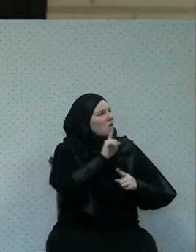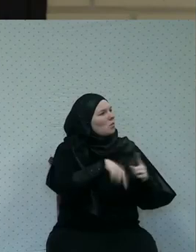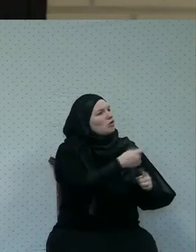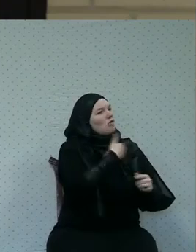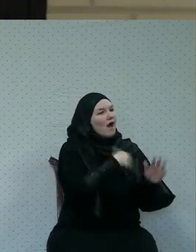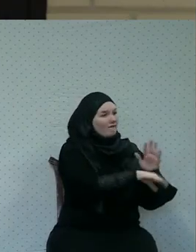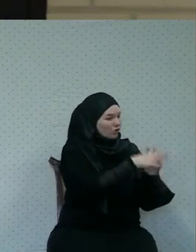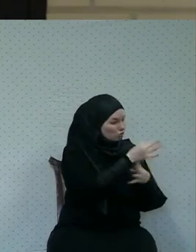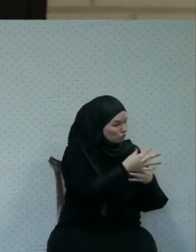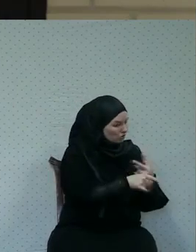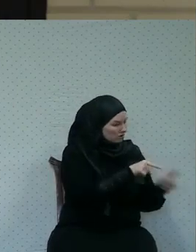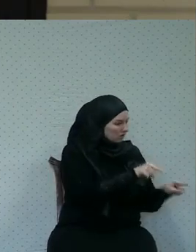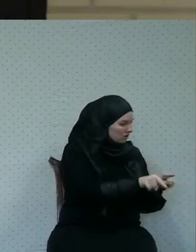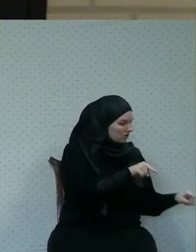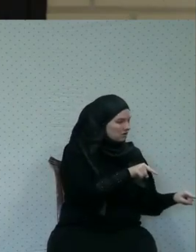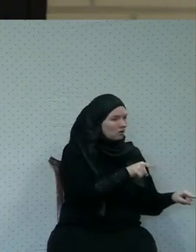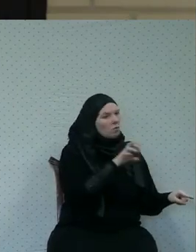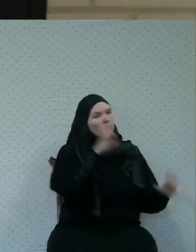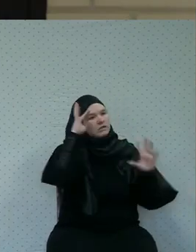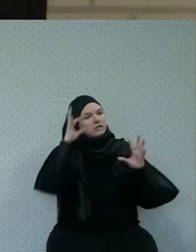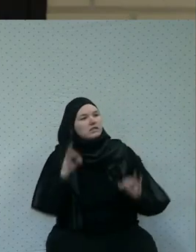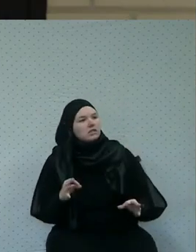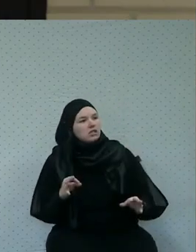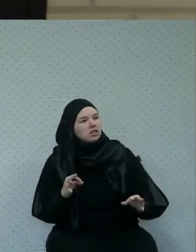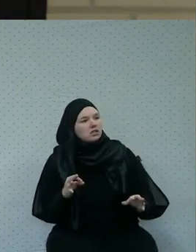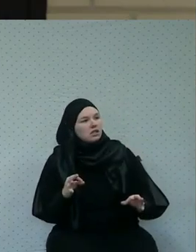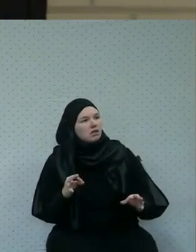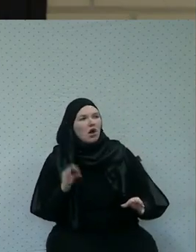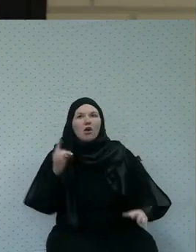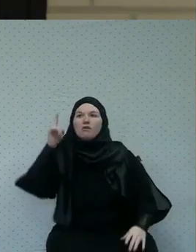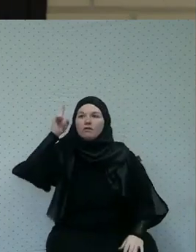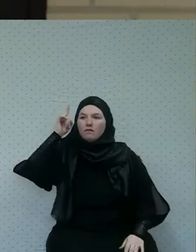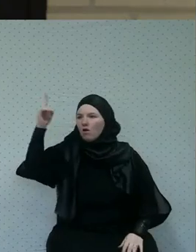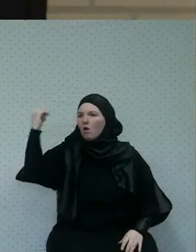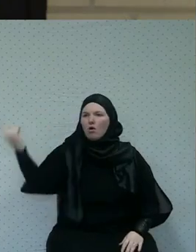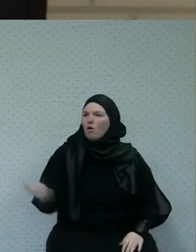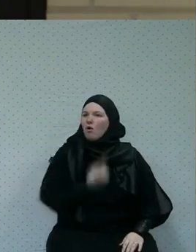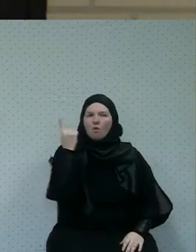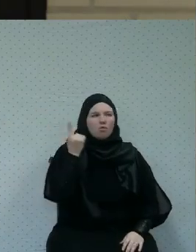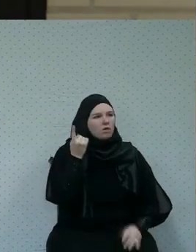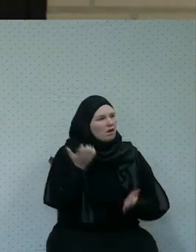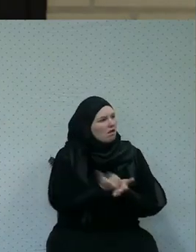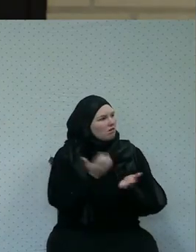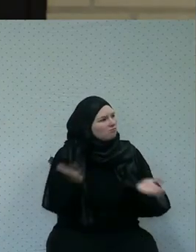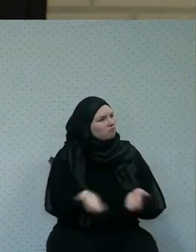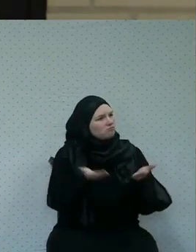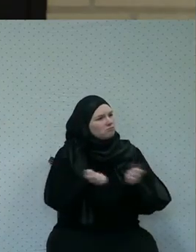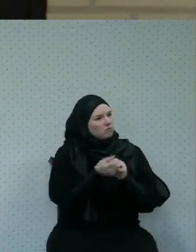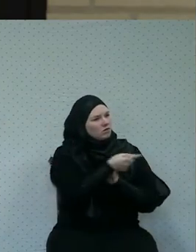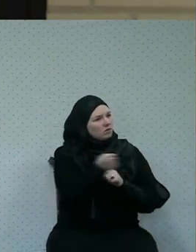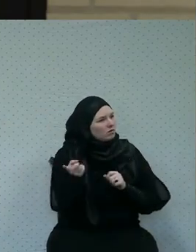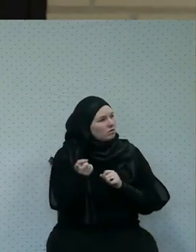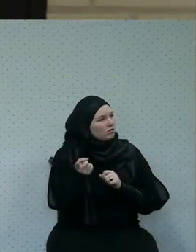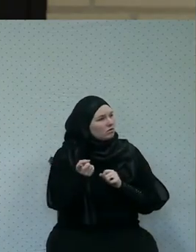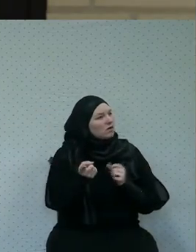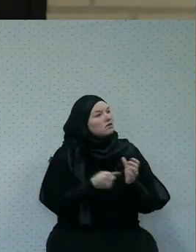have a choice to make or a decision to have, Allah always talks to you. Sometimes